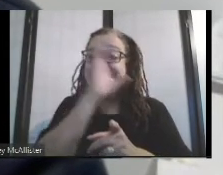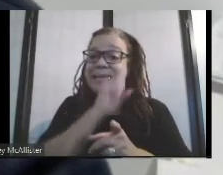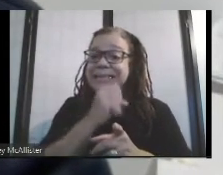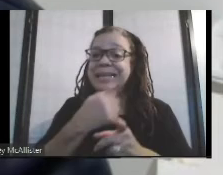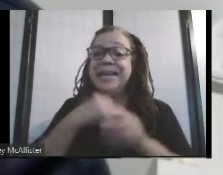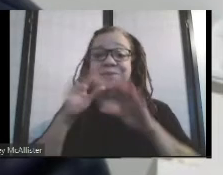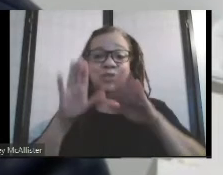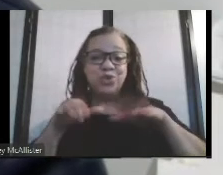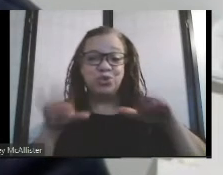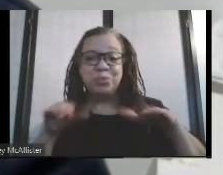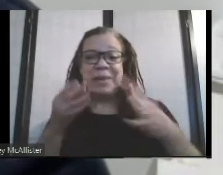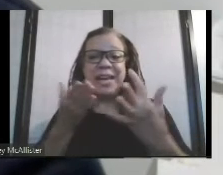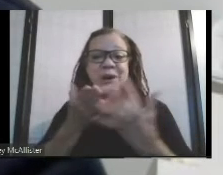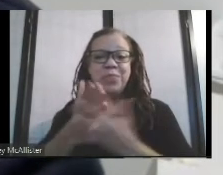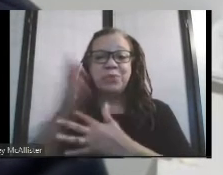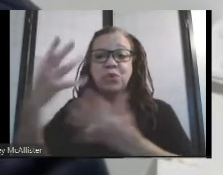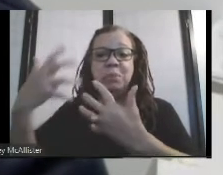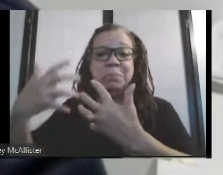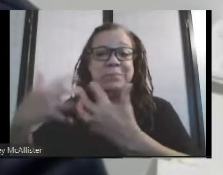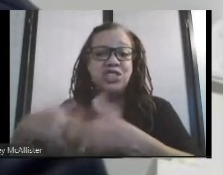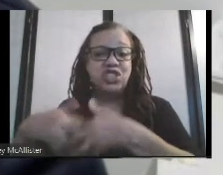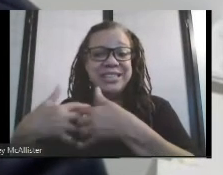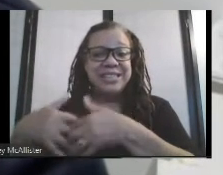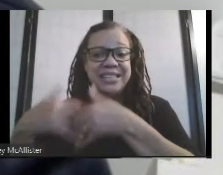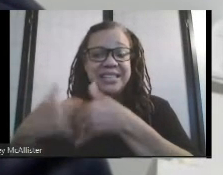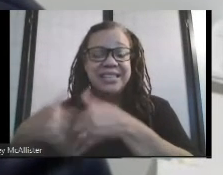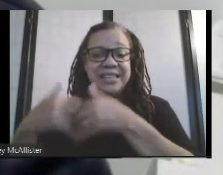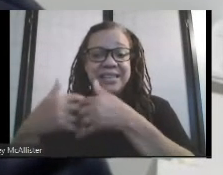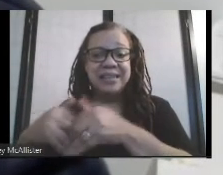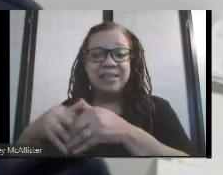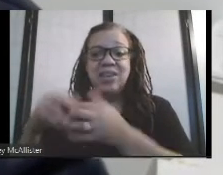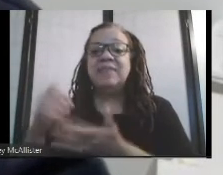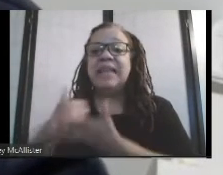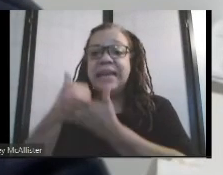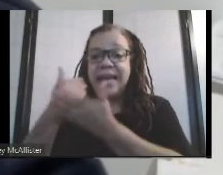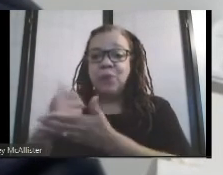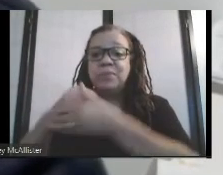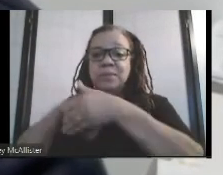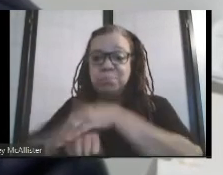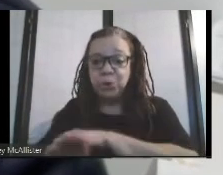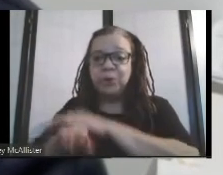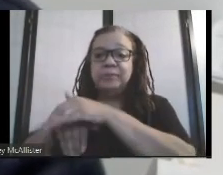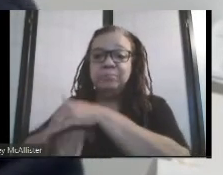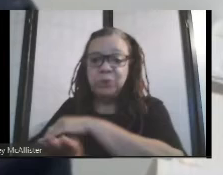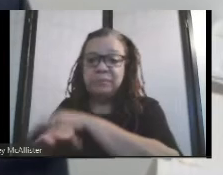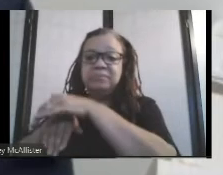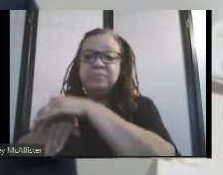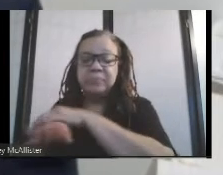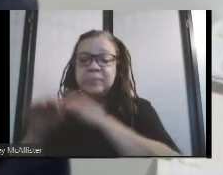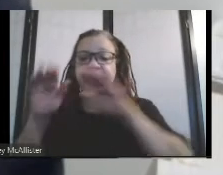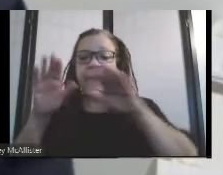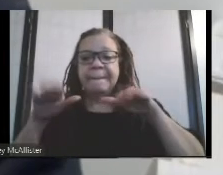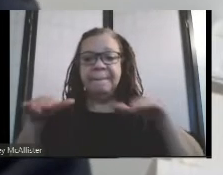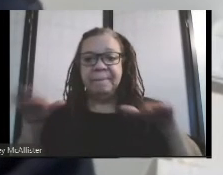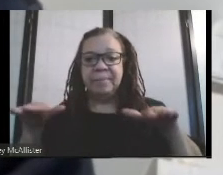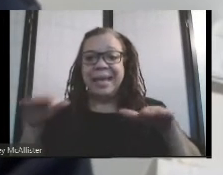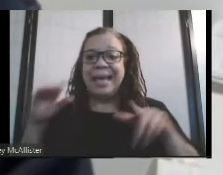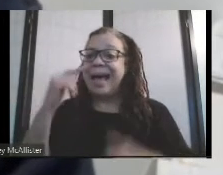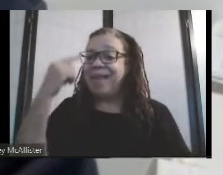I guess they have children by going through this machine that, you know, helps with the birthing